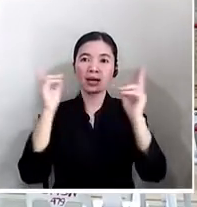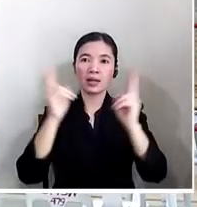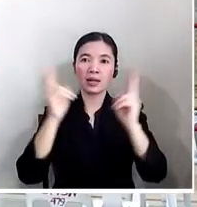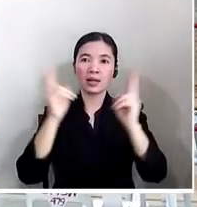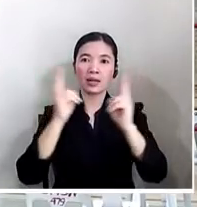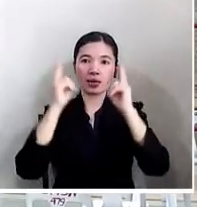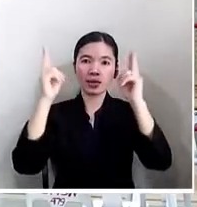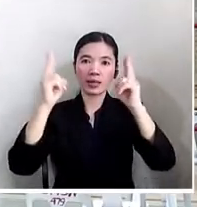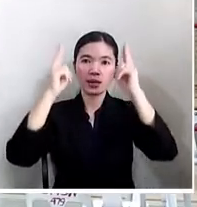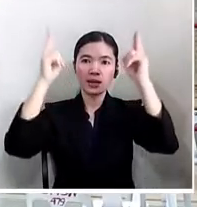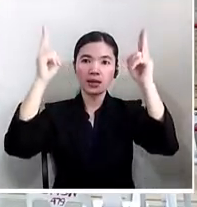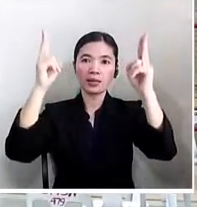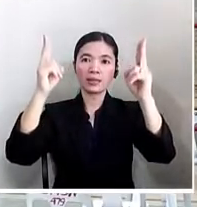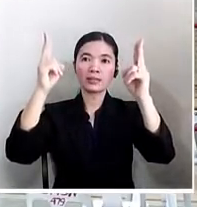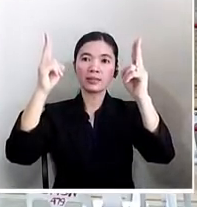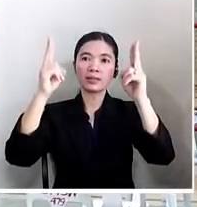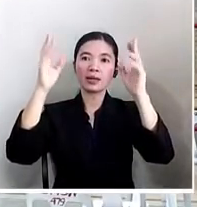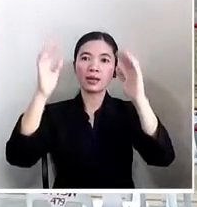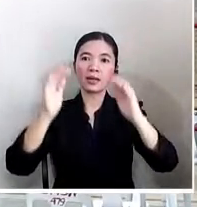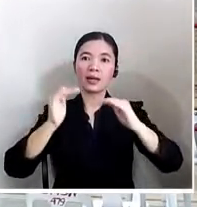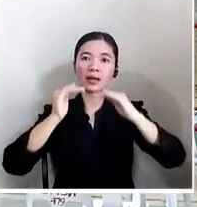Hosanna in the